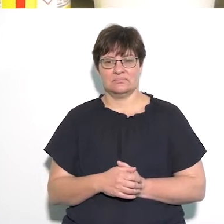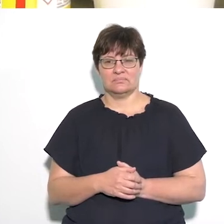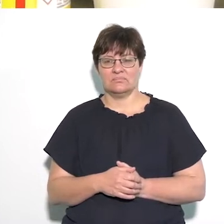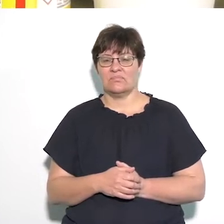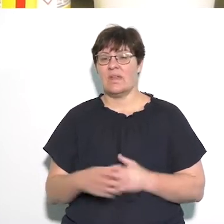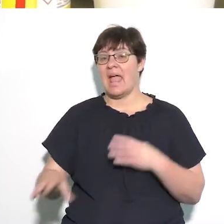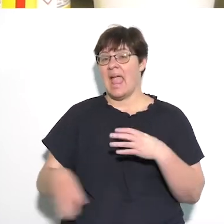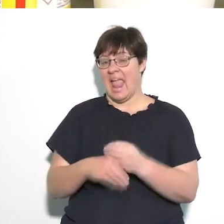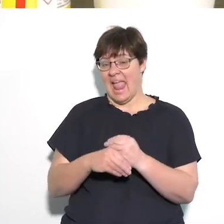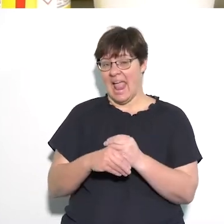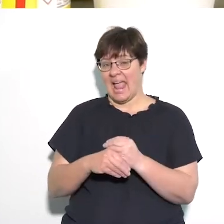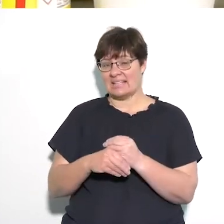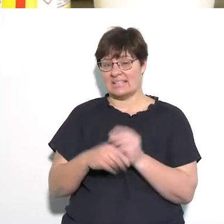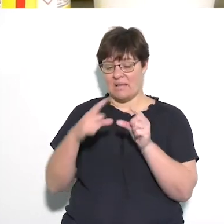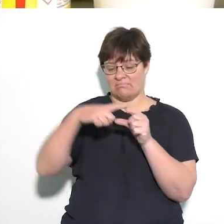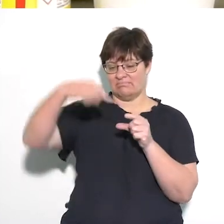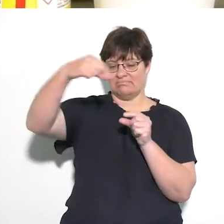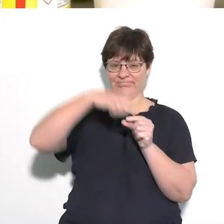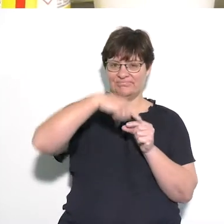And we're going to add some petals.